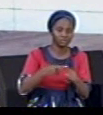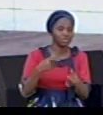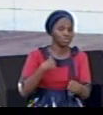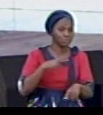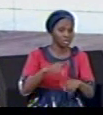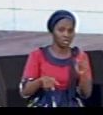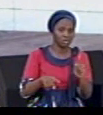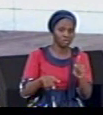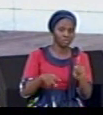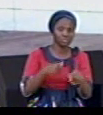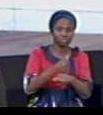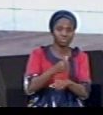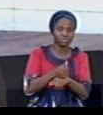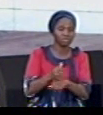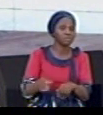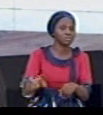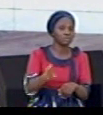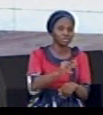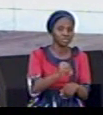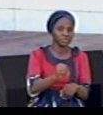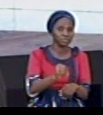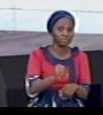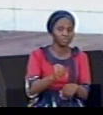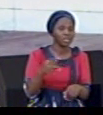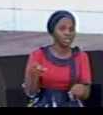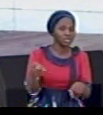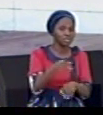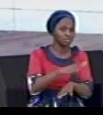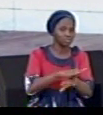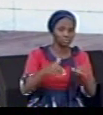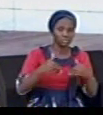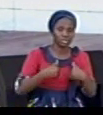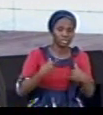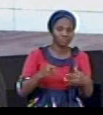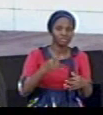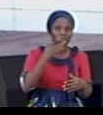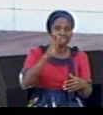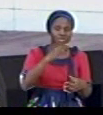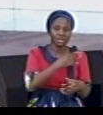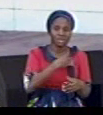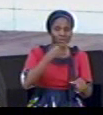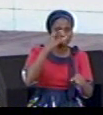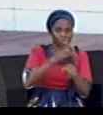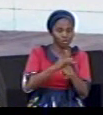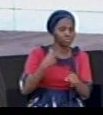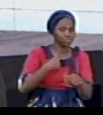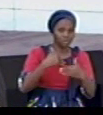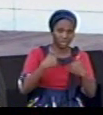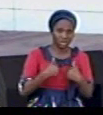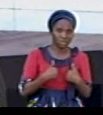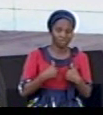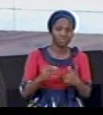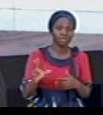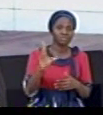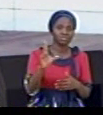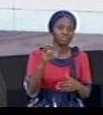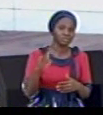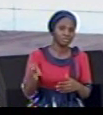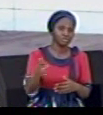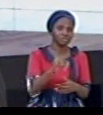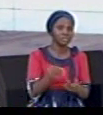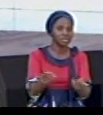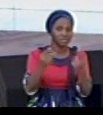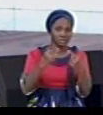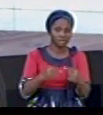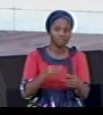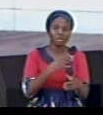have the privilege we have and the promise we have. Three of them came.